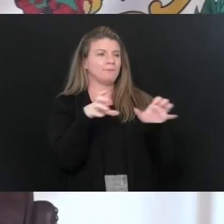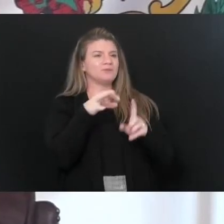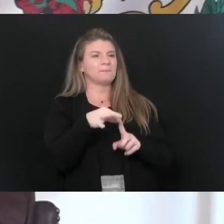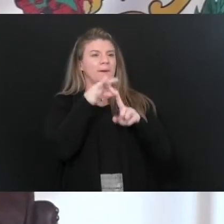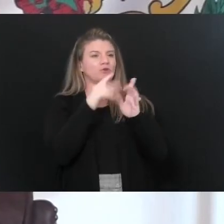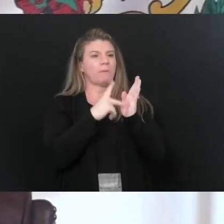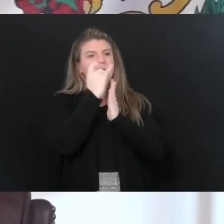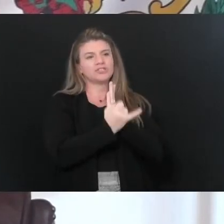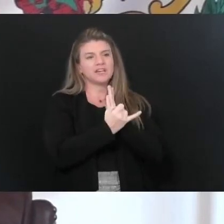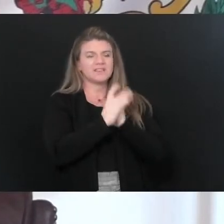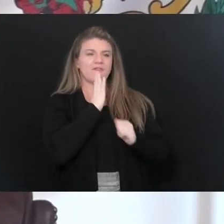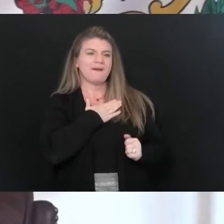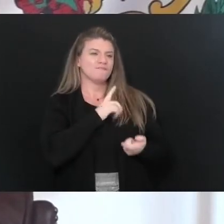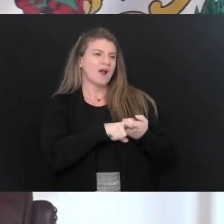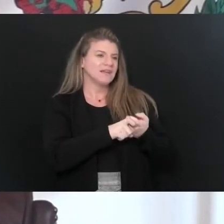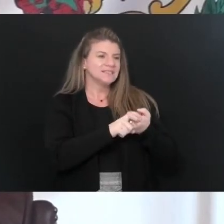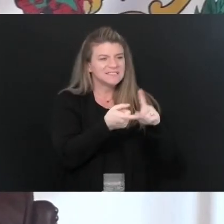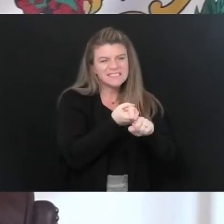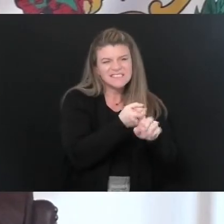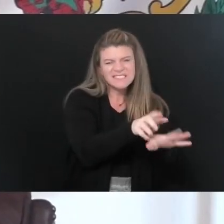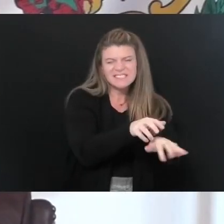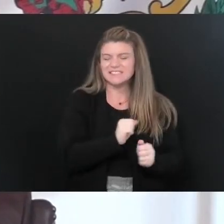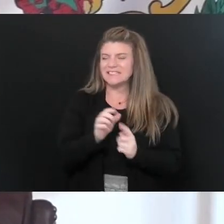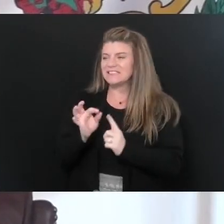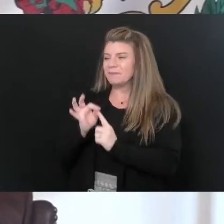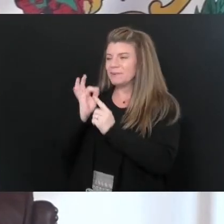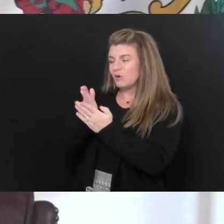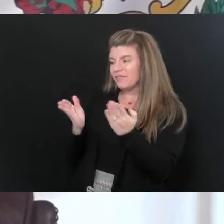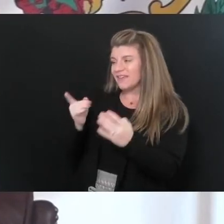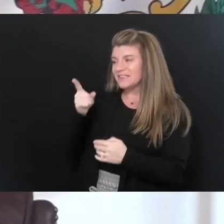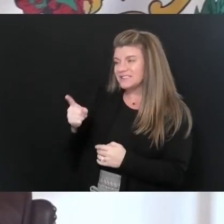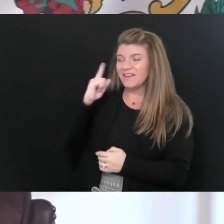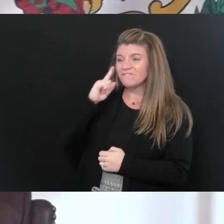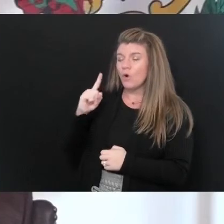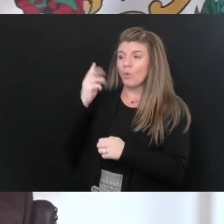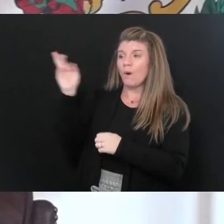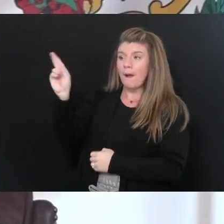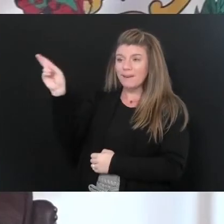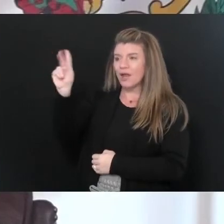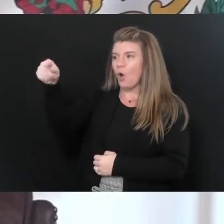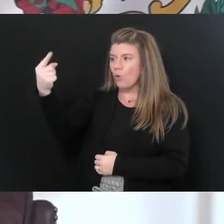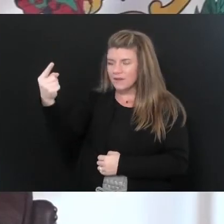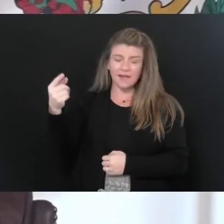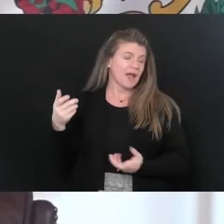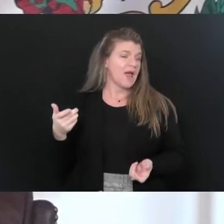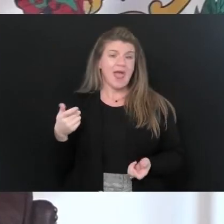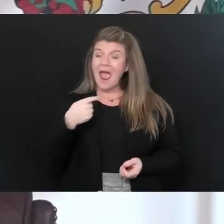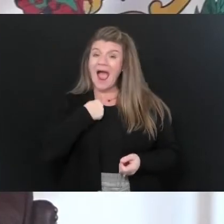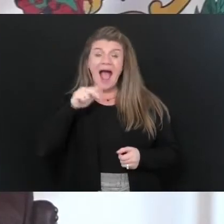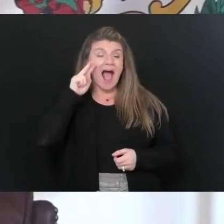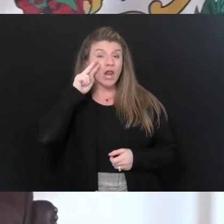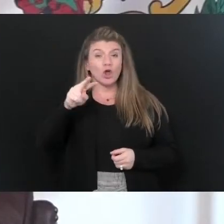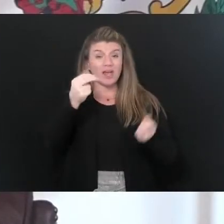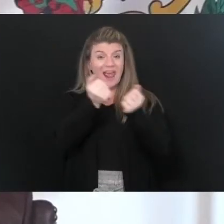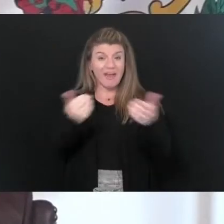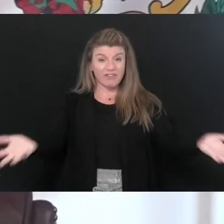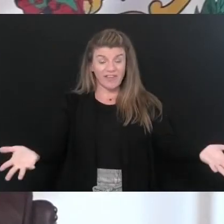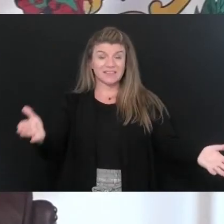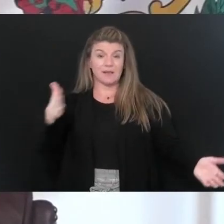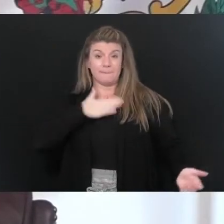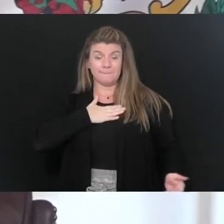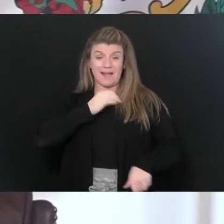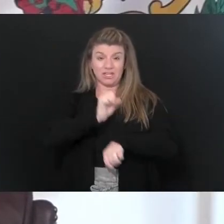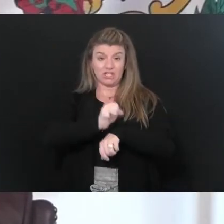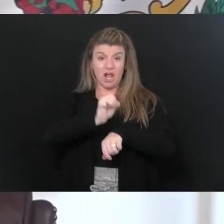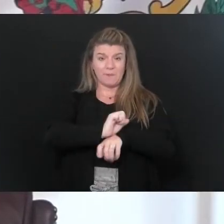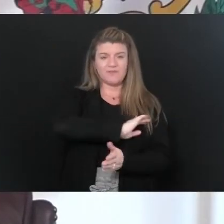projects for my buddies, or I'm just doing special projects for the Republicans or whatever. I look at this as my job is for